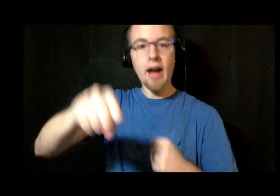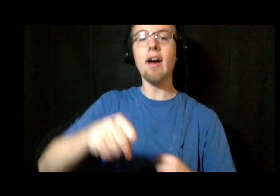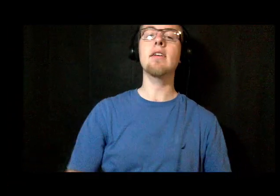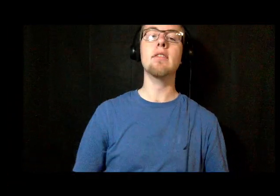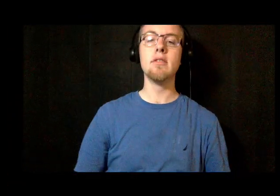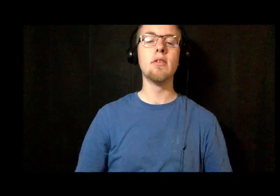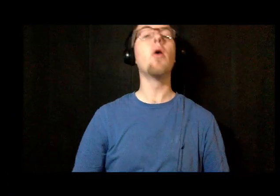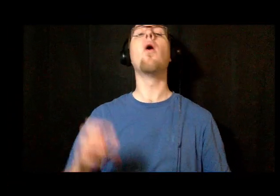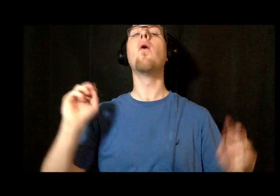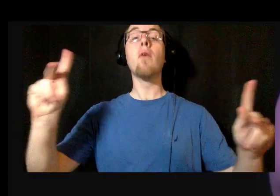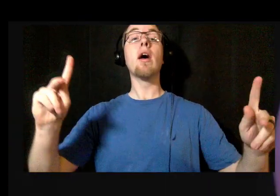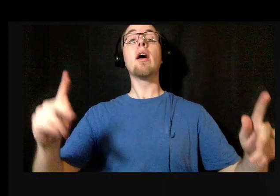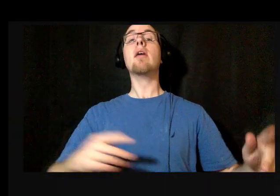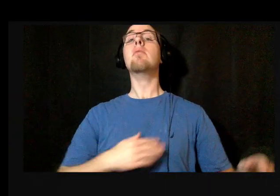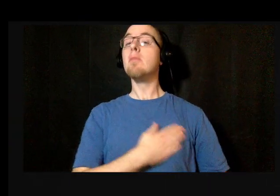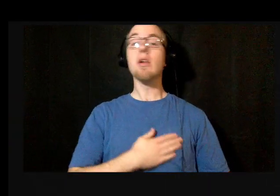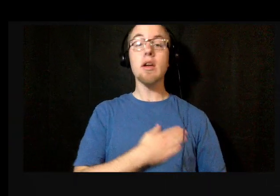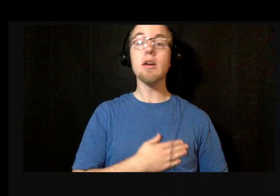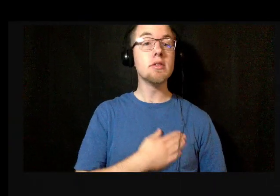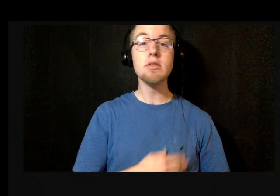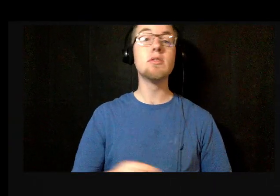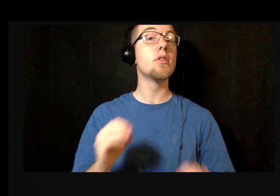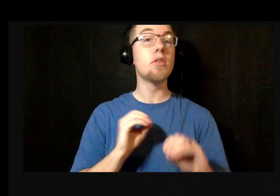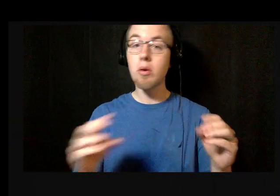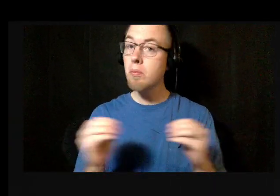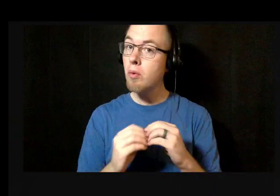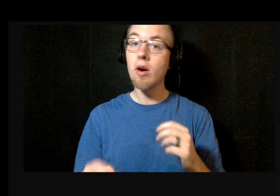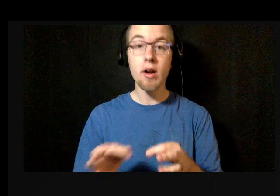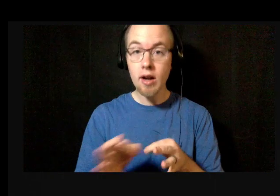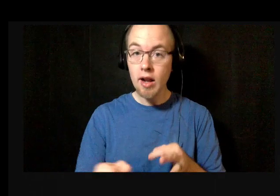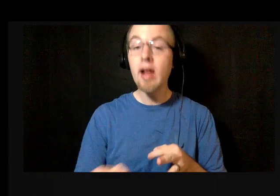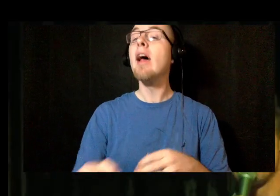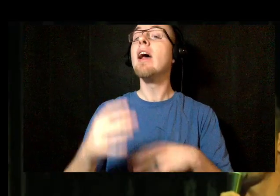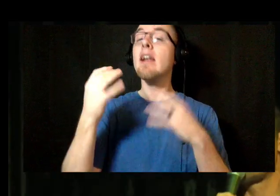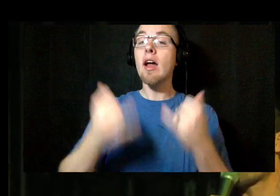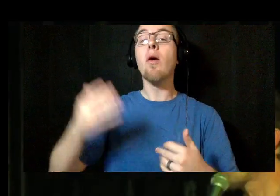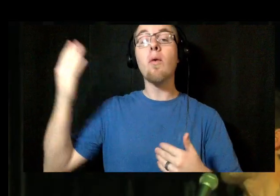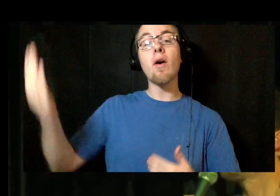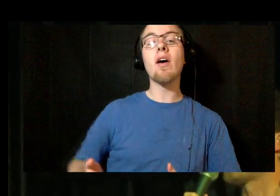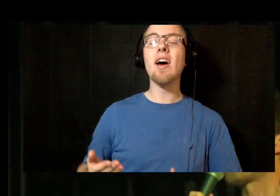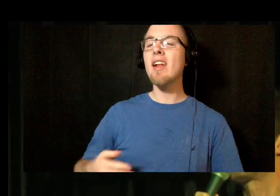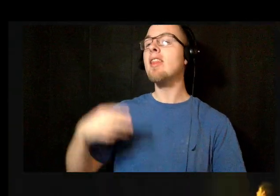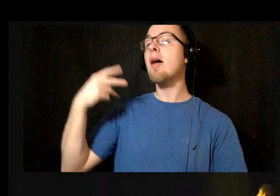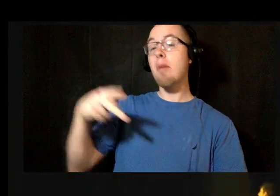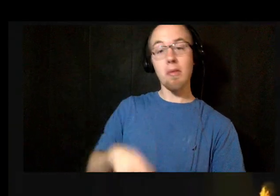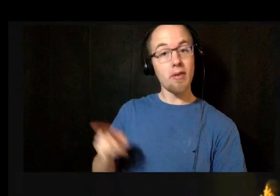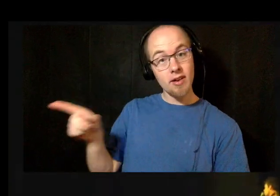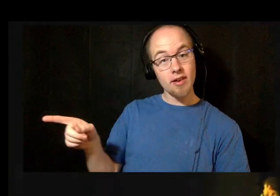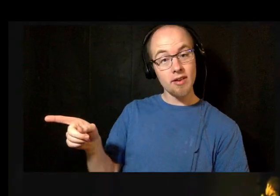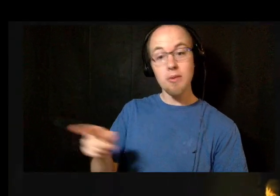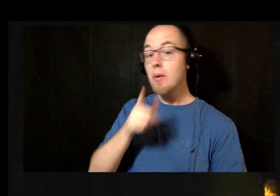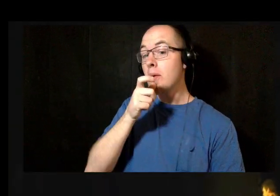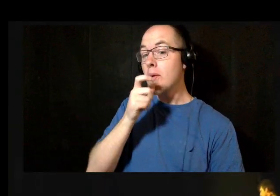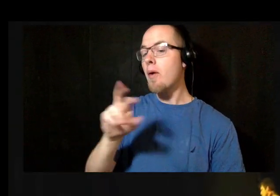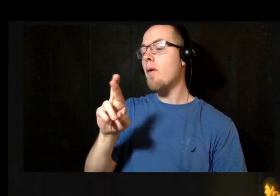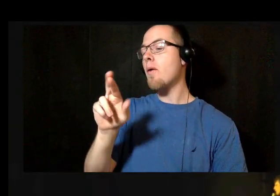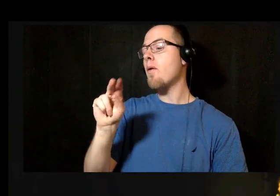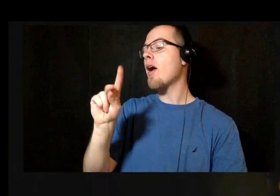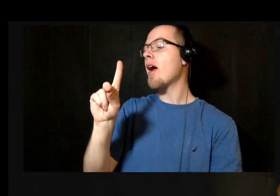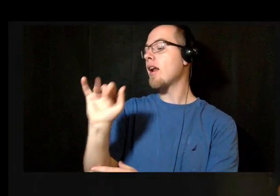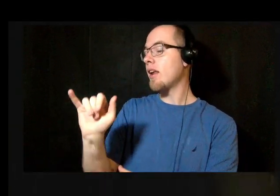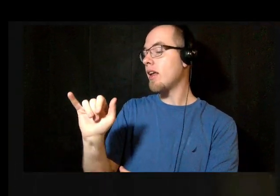Yep. Please, without further ado, welcome to the stage, the purple one, Randy!